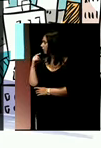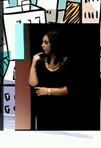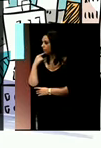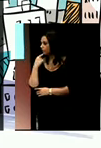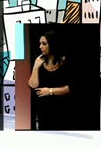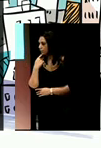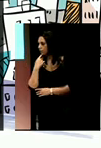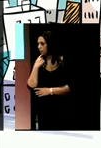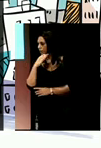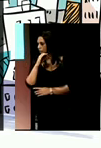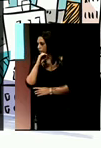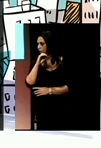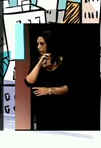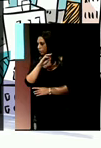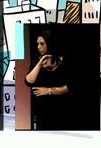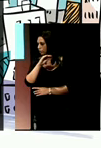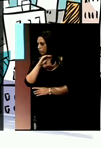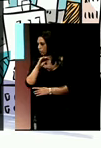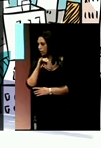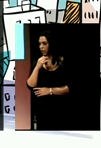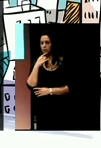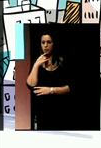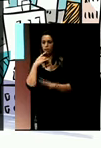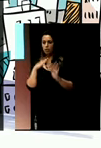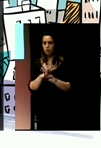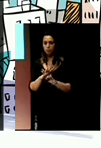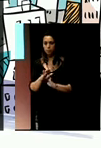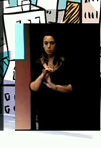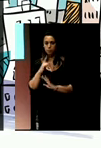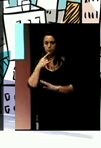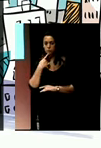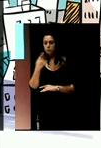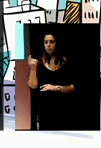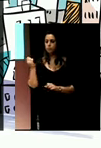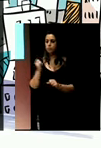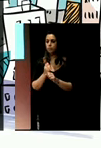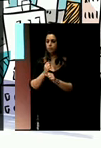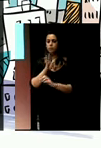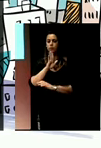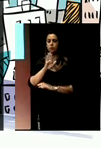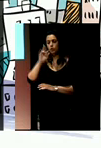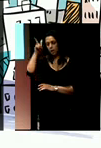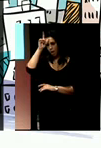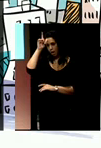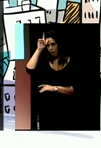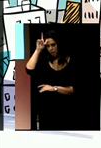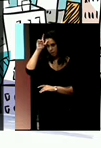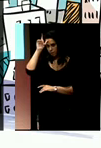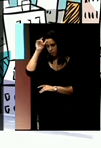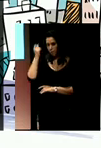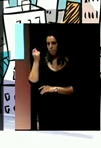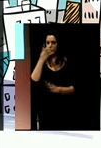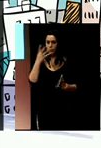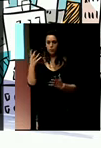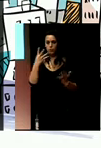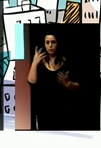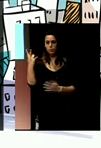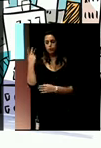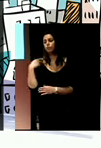All. He's a journalist in Emilia-Romagna in Italy. He has